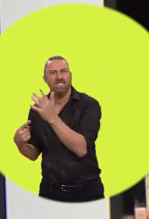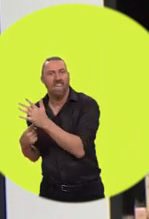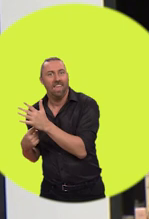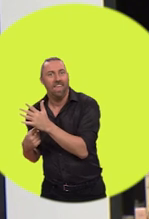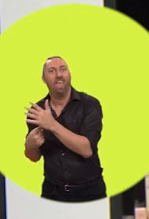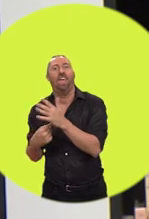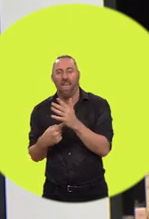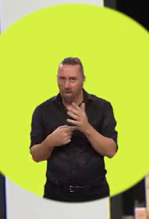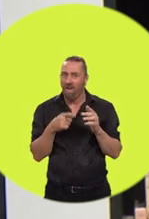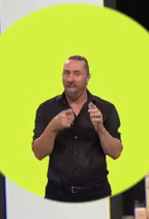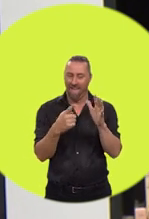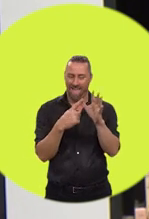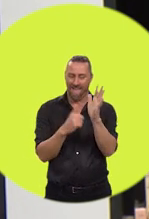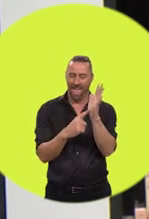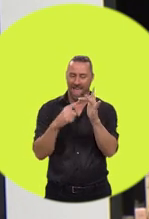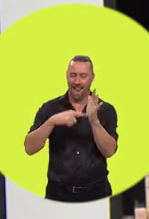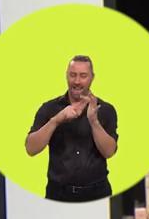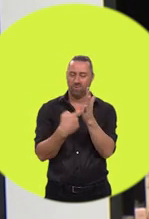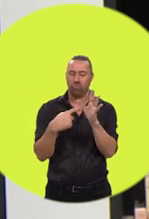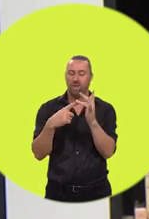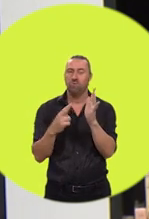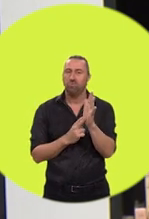all start with T.